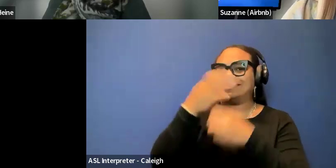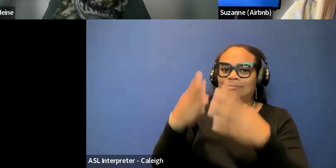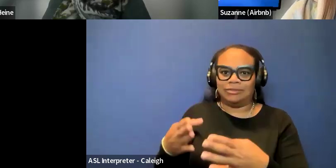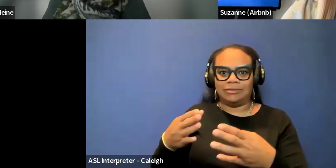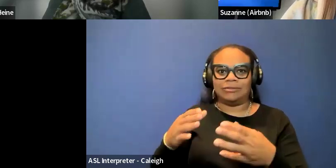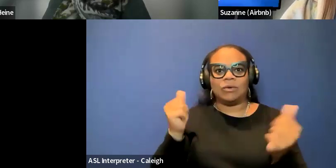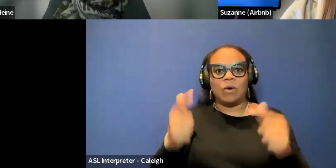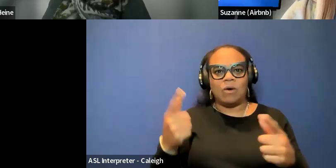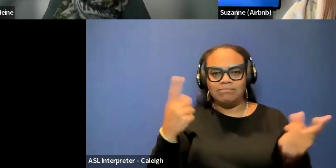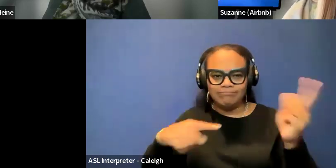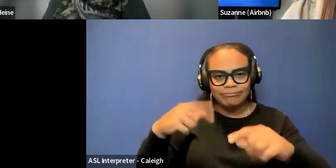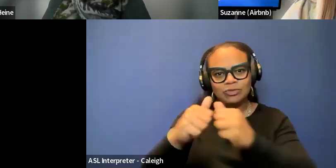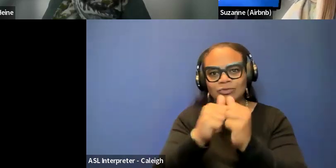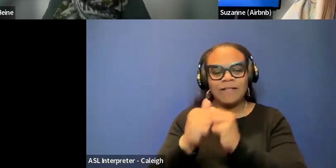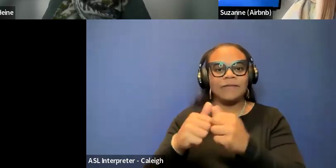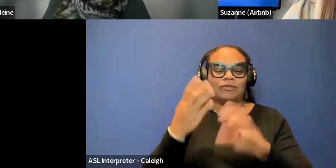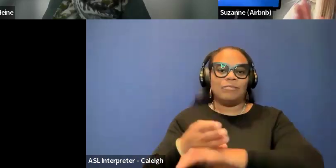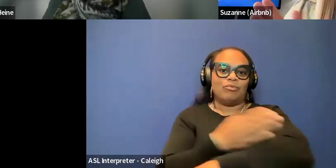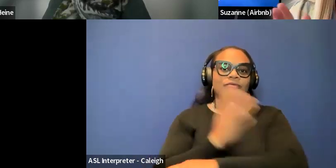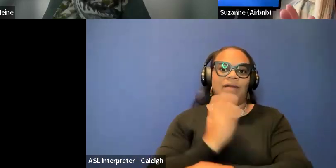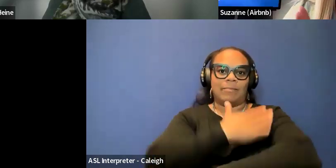platform. If you go to